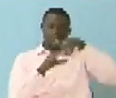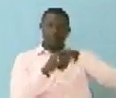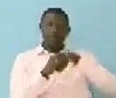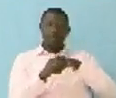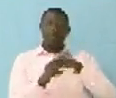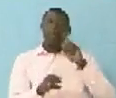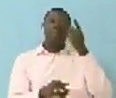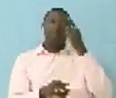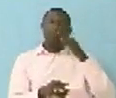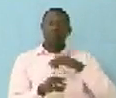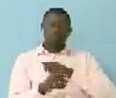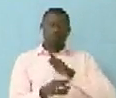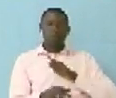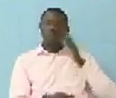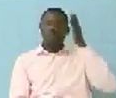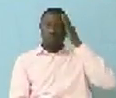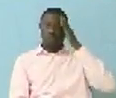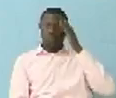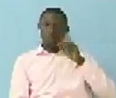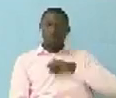Himself and Bilcham.